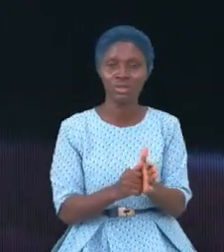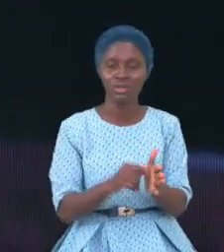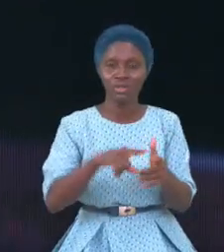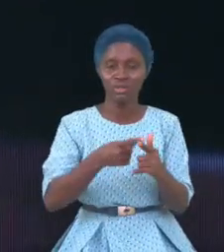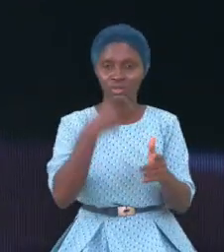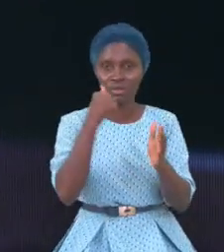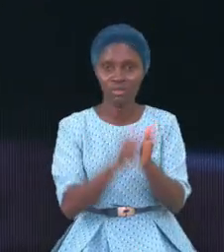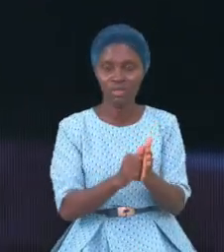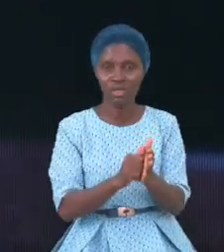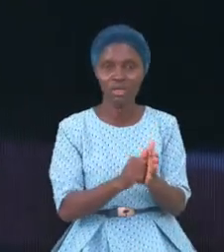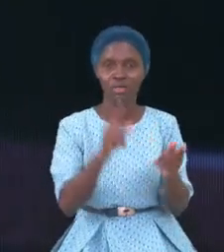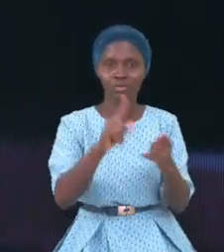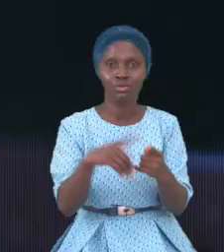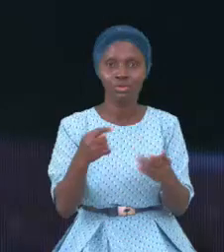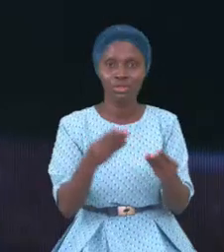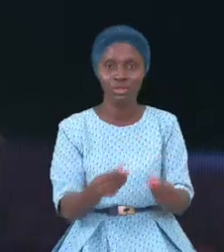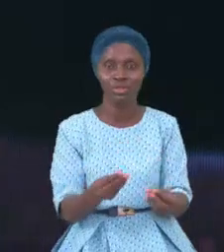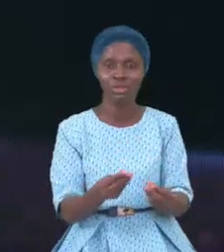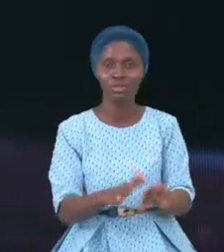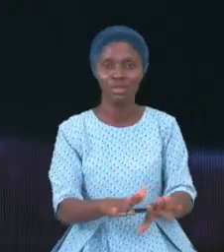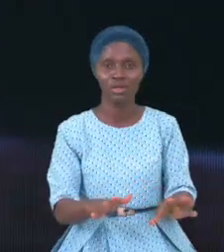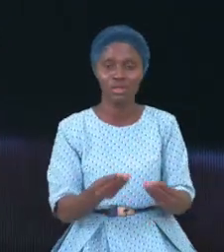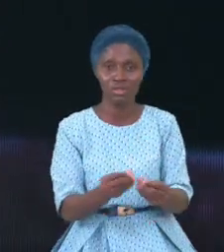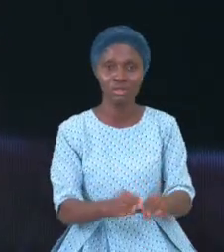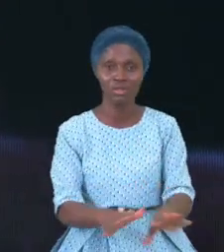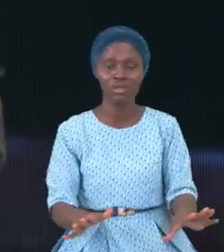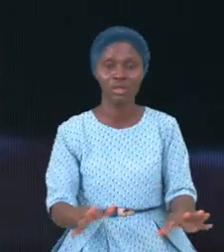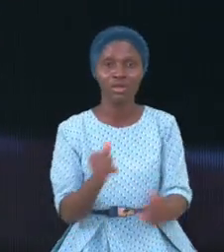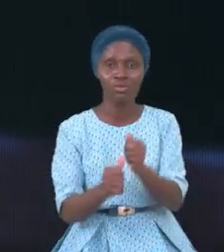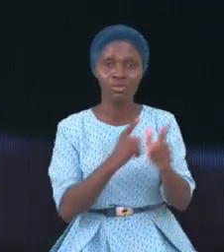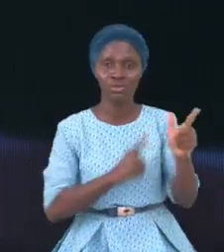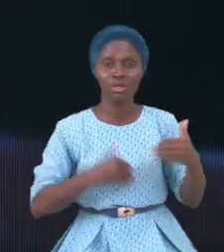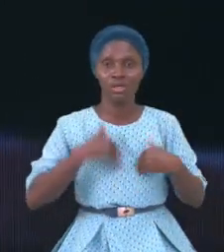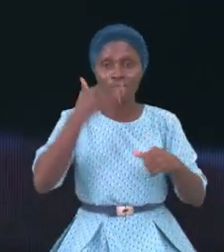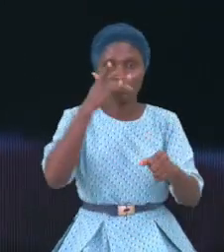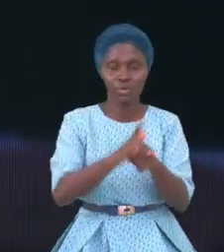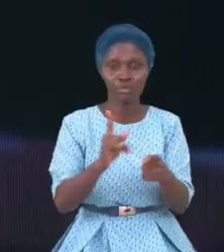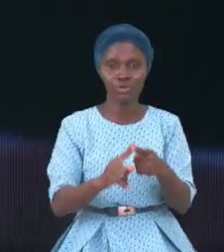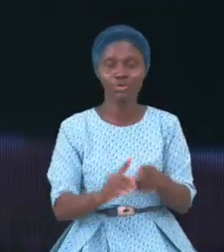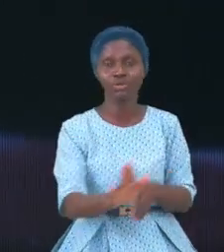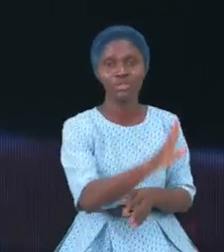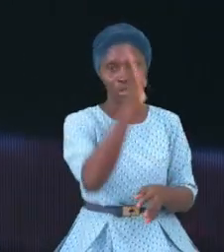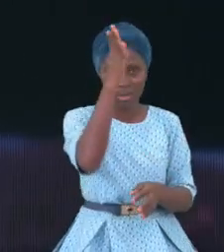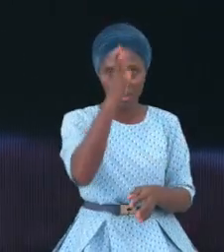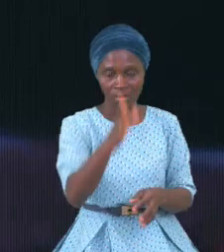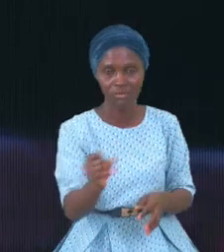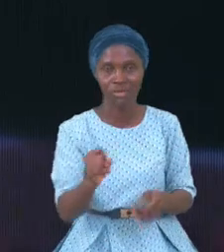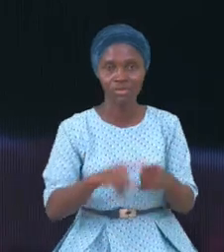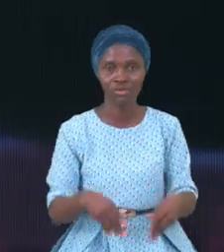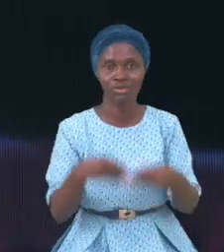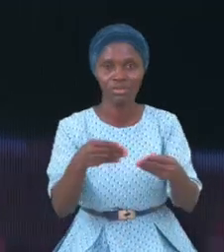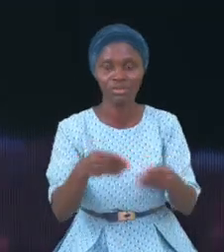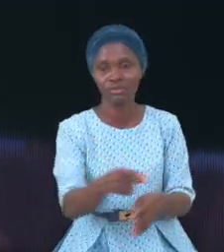the Lord has sworn unto their fathers to give them, and thou shalt